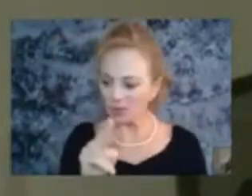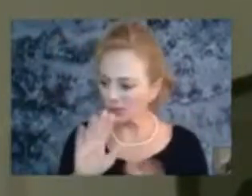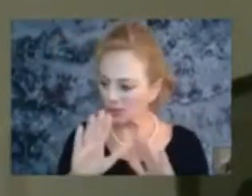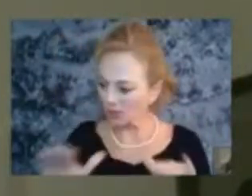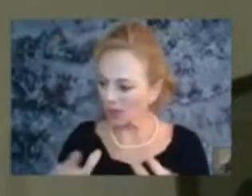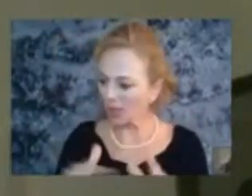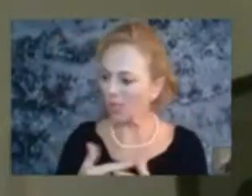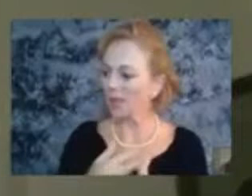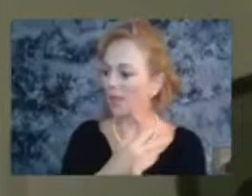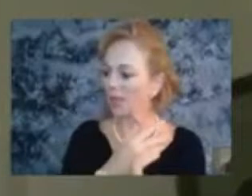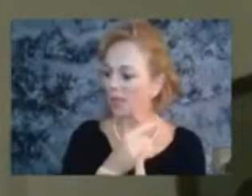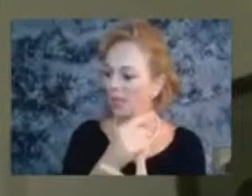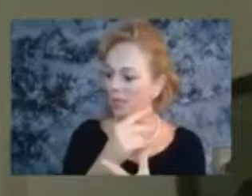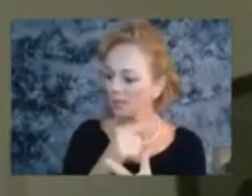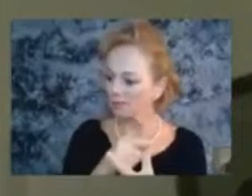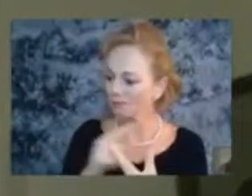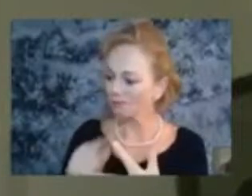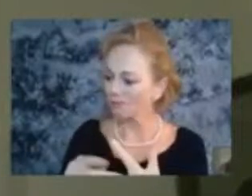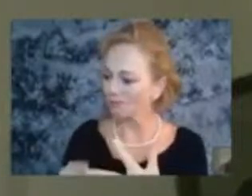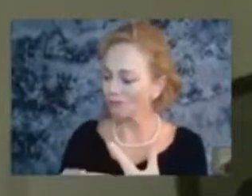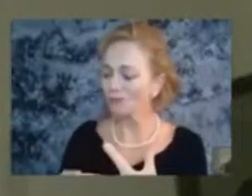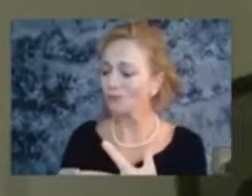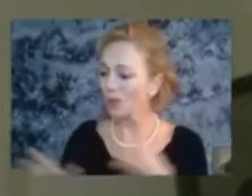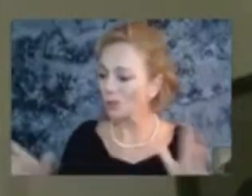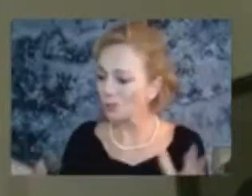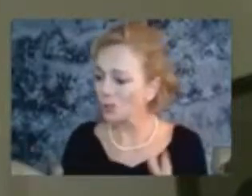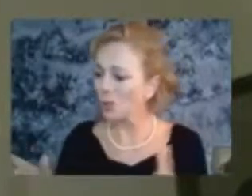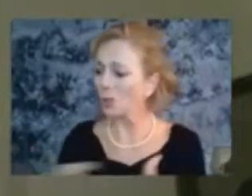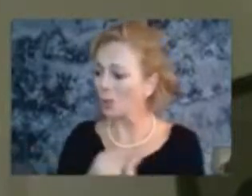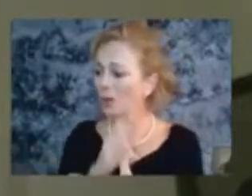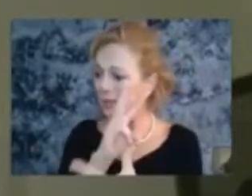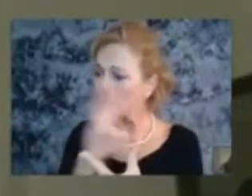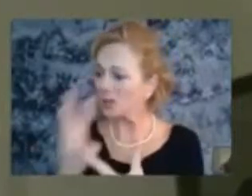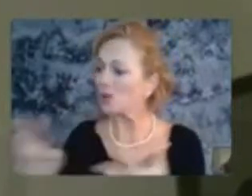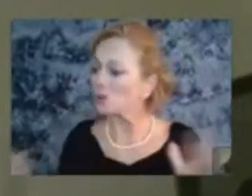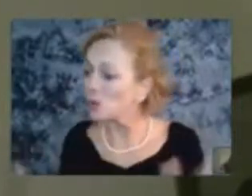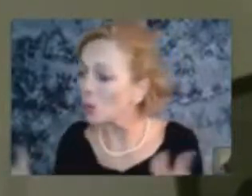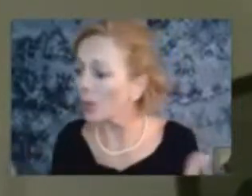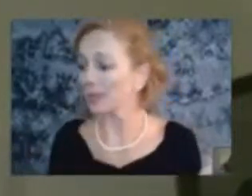right? So, I think that